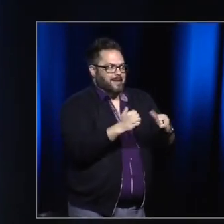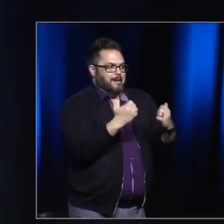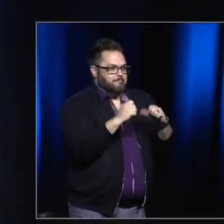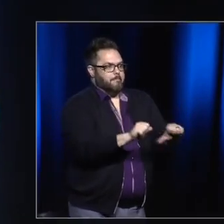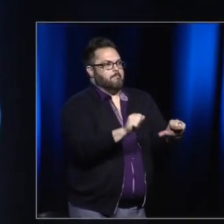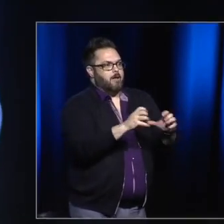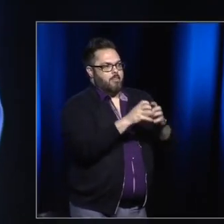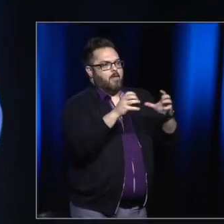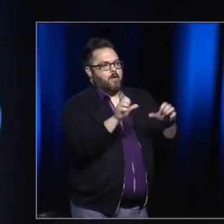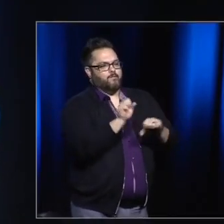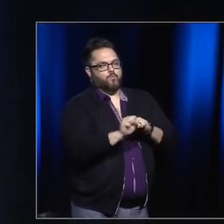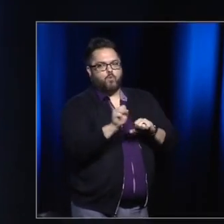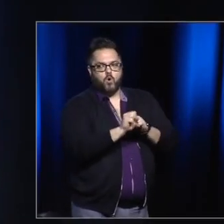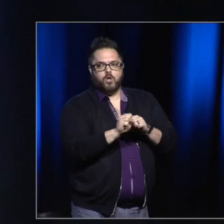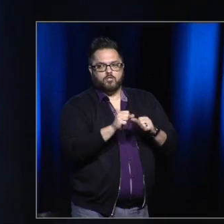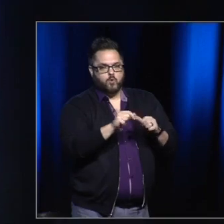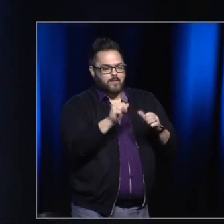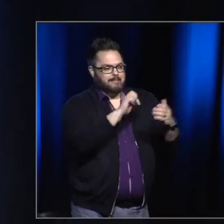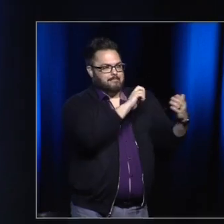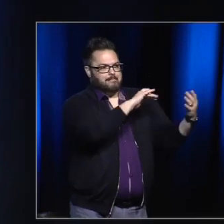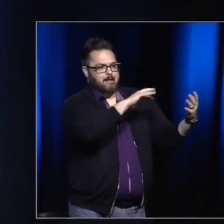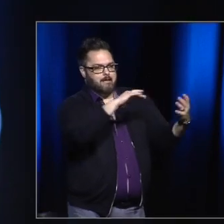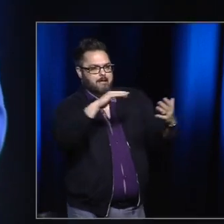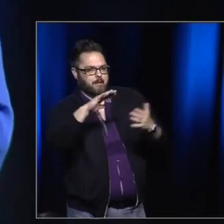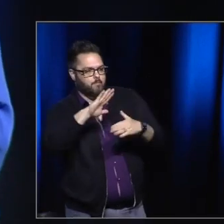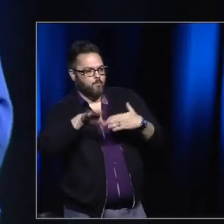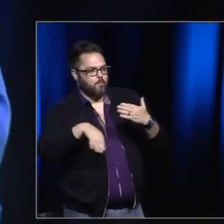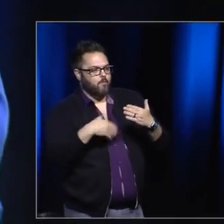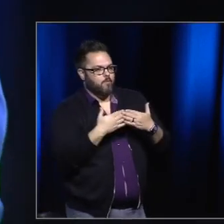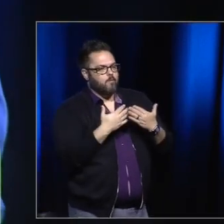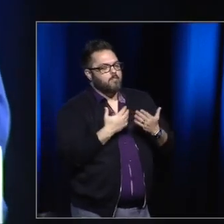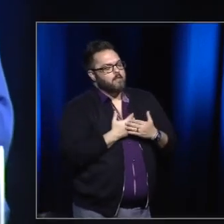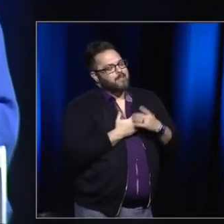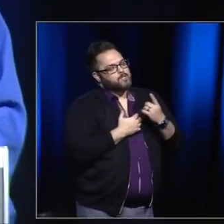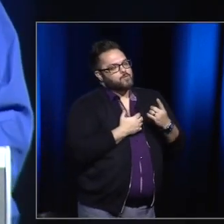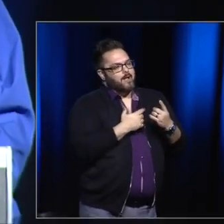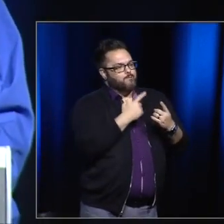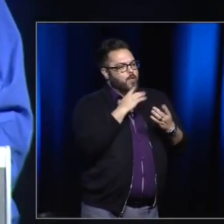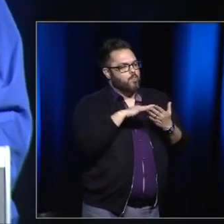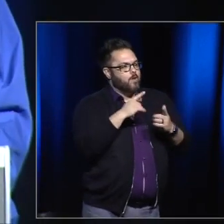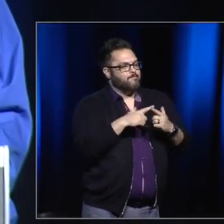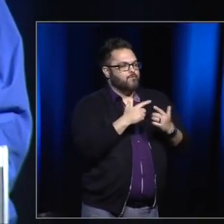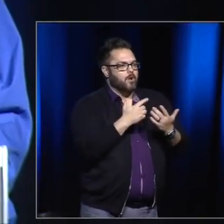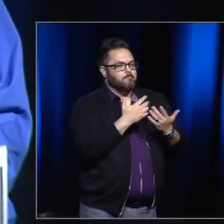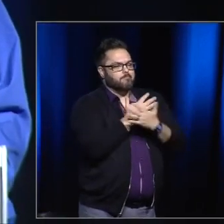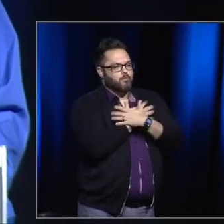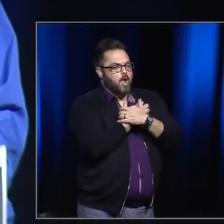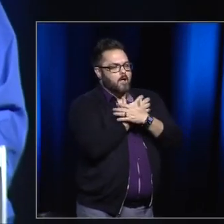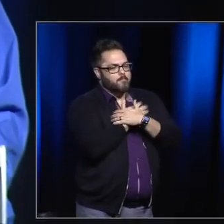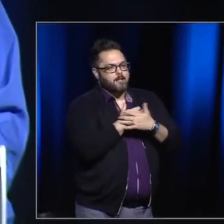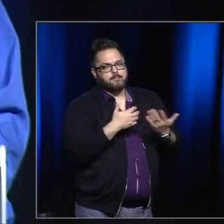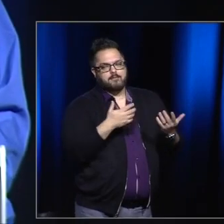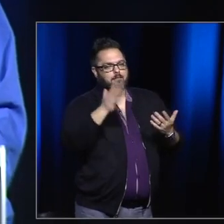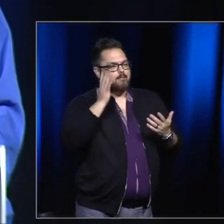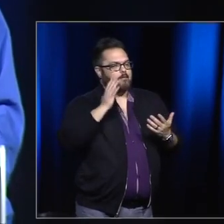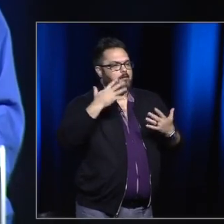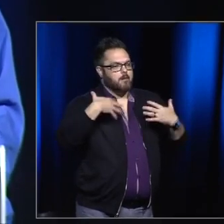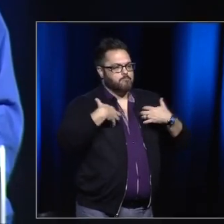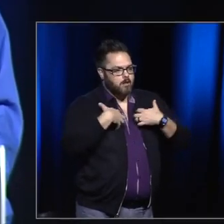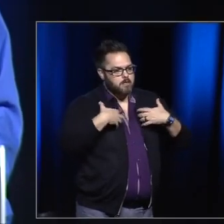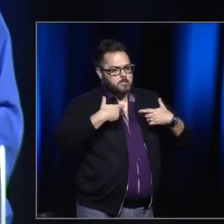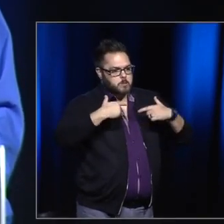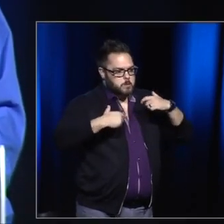area, and then you can kind of study everybody. And you know, there's a long history from primates and others where when you get a study is going